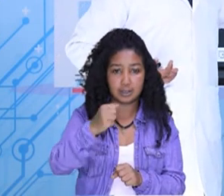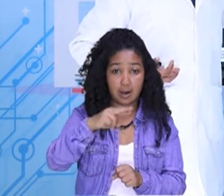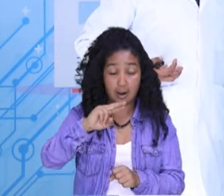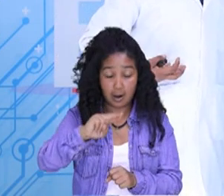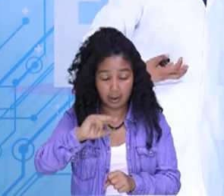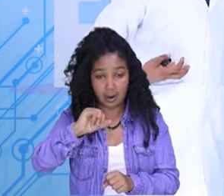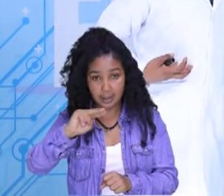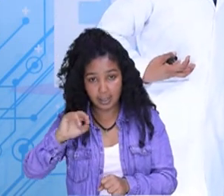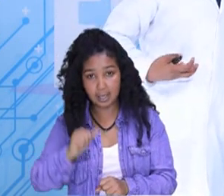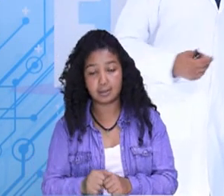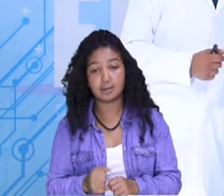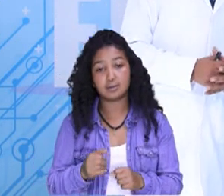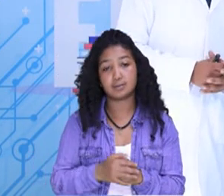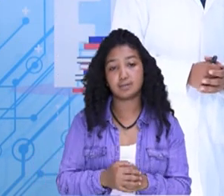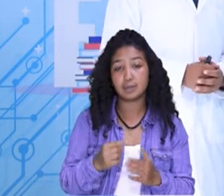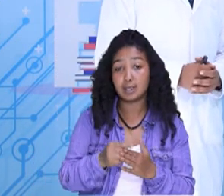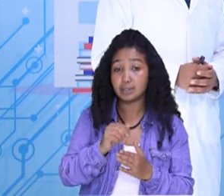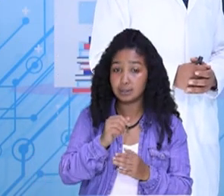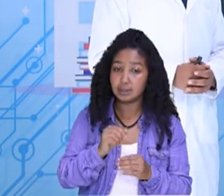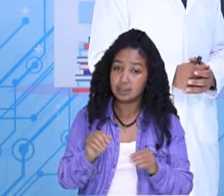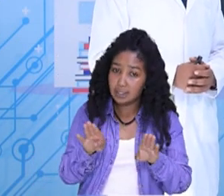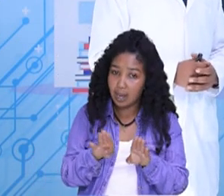siRNA, they silence gene expression,